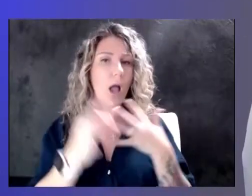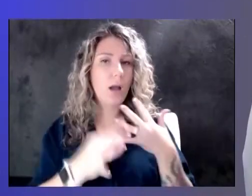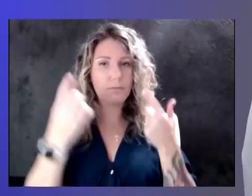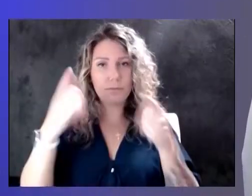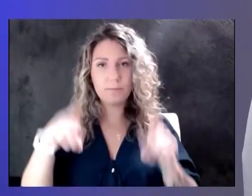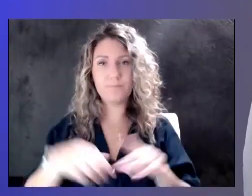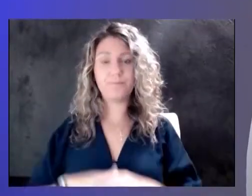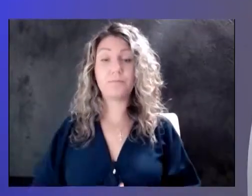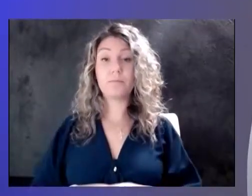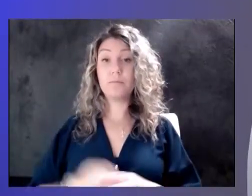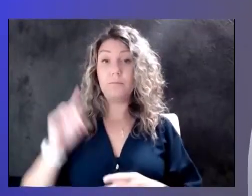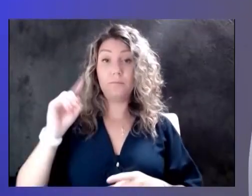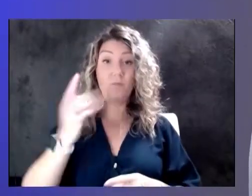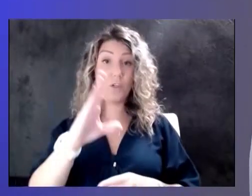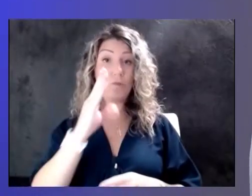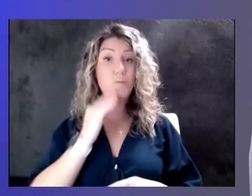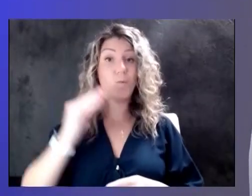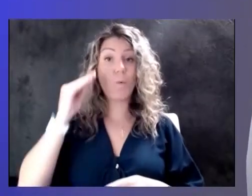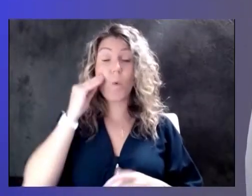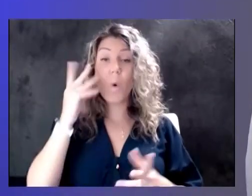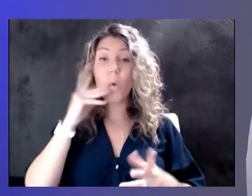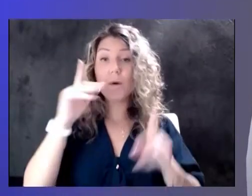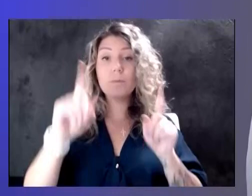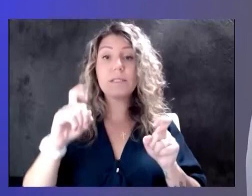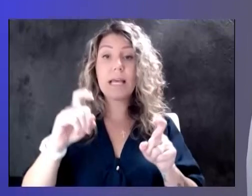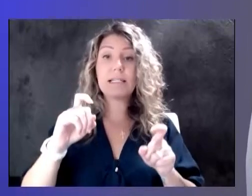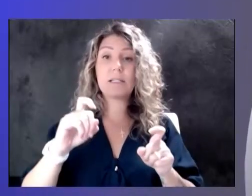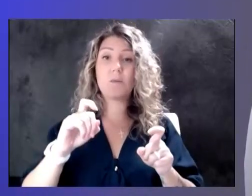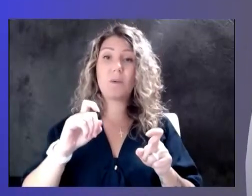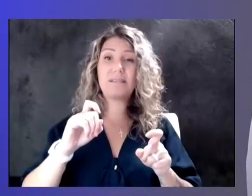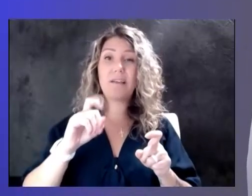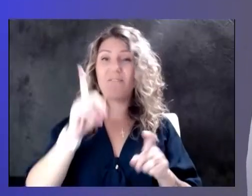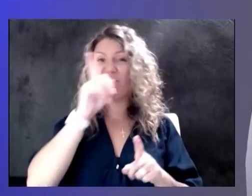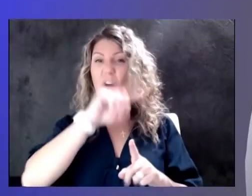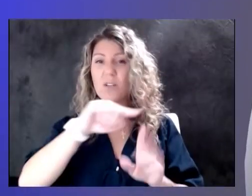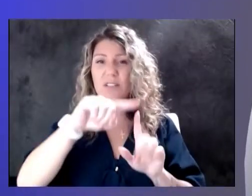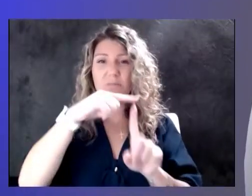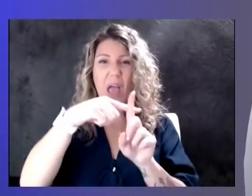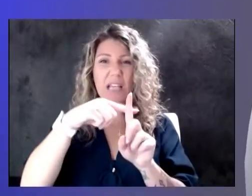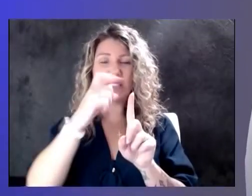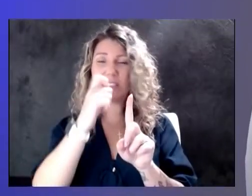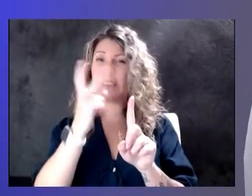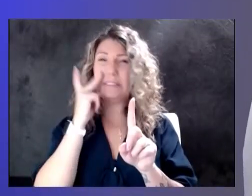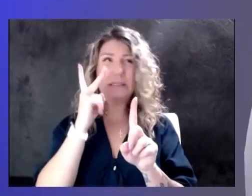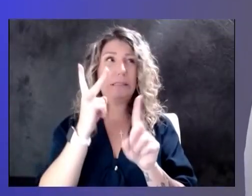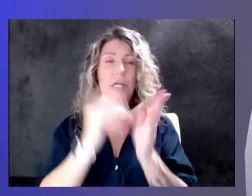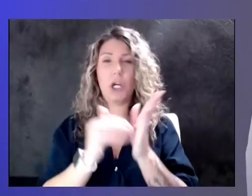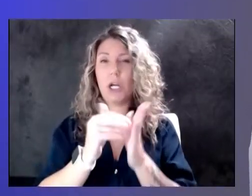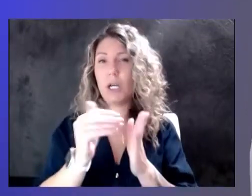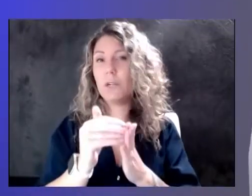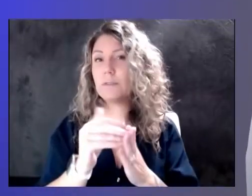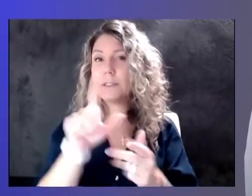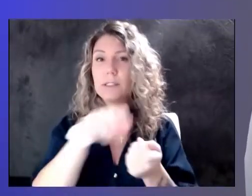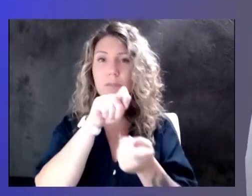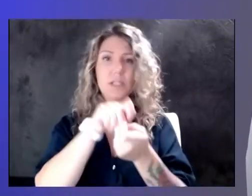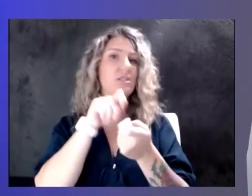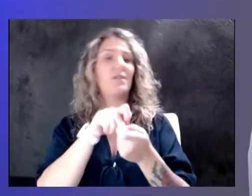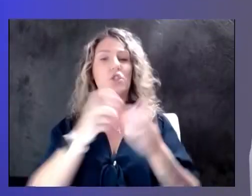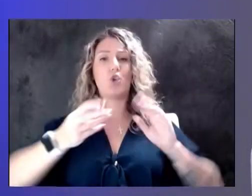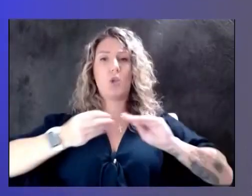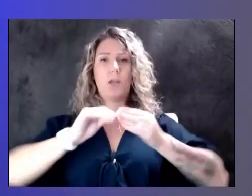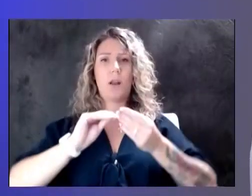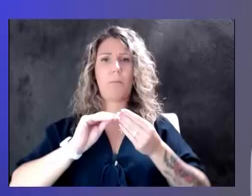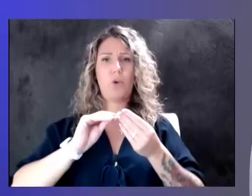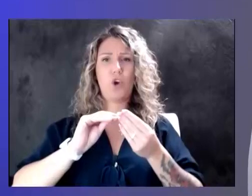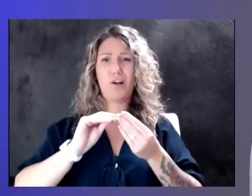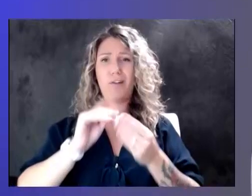is that your home test was a false positive. We aren't seeing a lot of those. The specificity of this test, so the number of false positives is